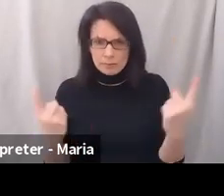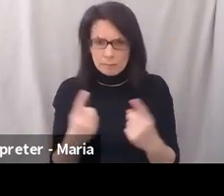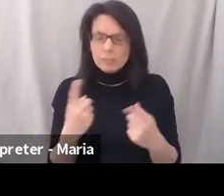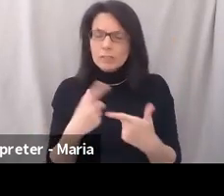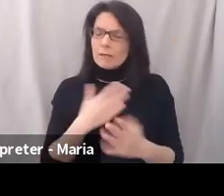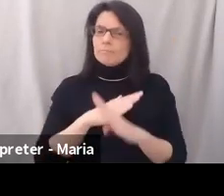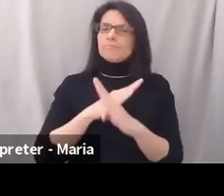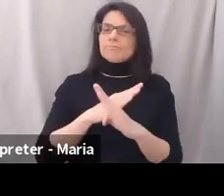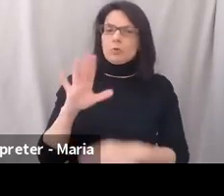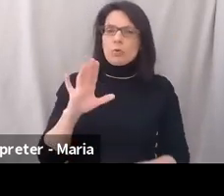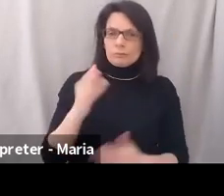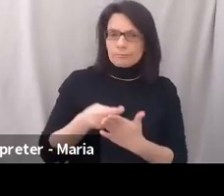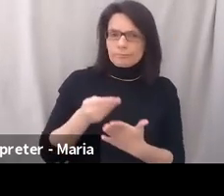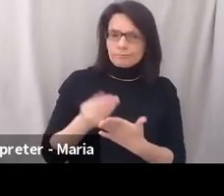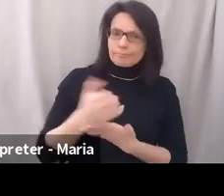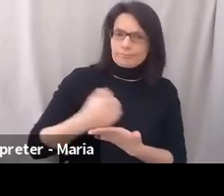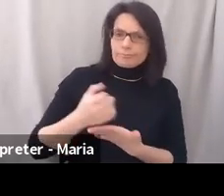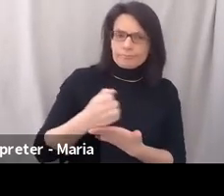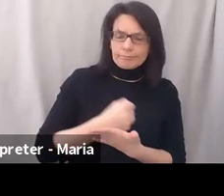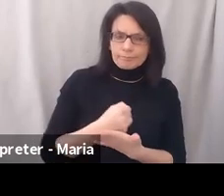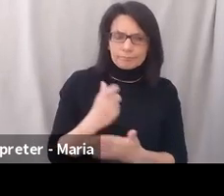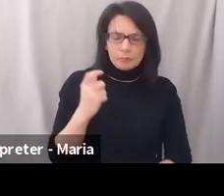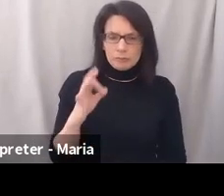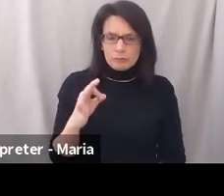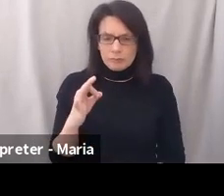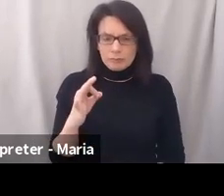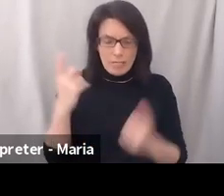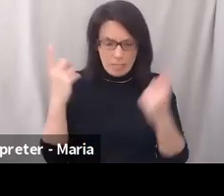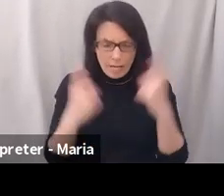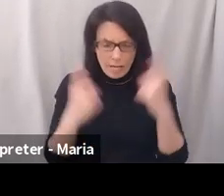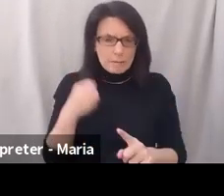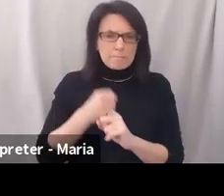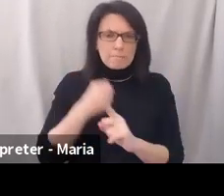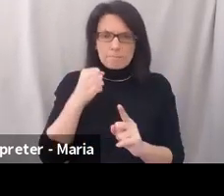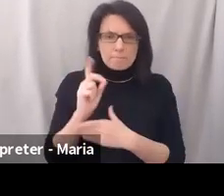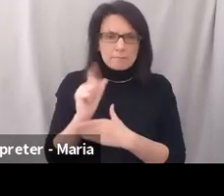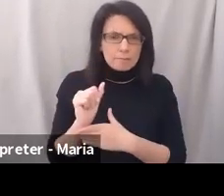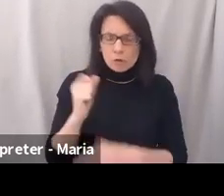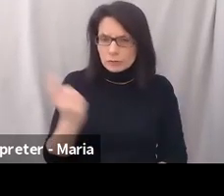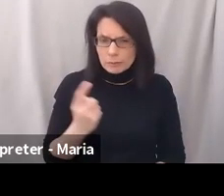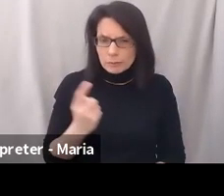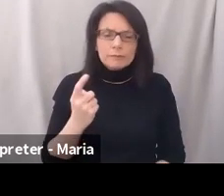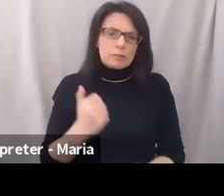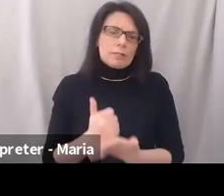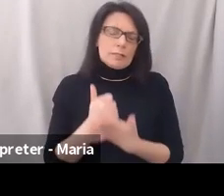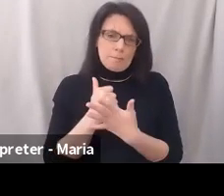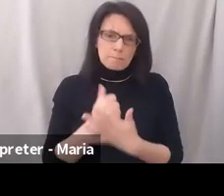something, God forbid, happens in your work and you become disabled, definitely it's something that will help you.